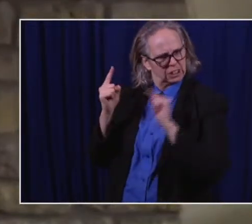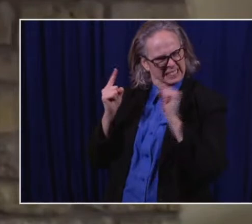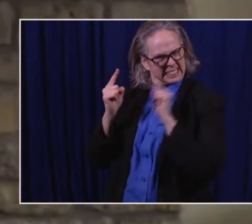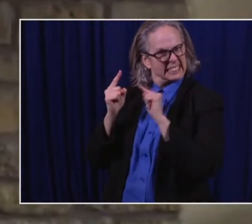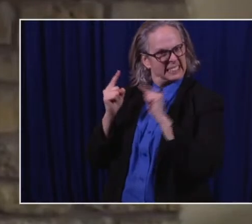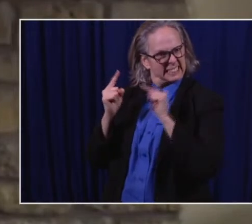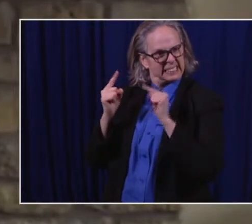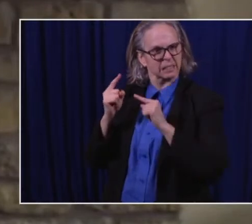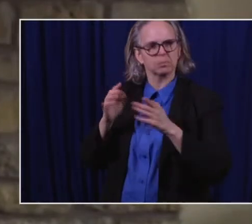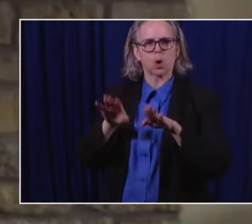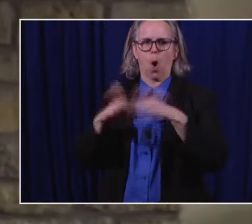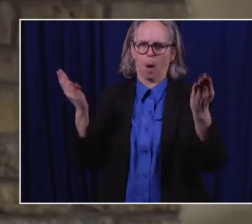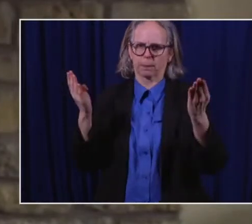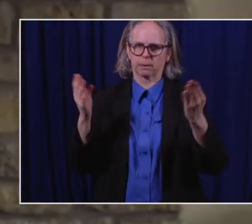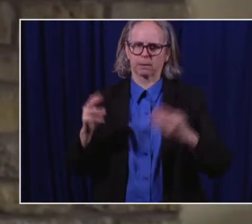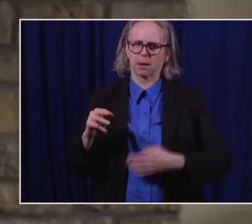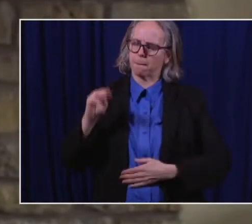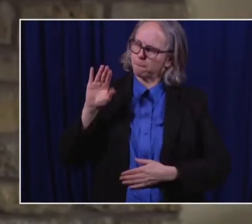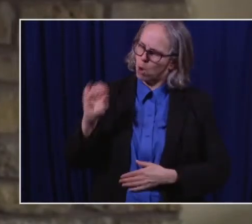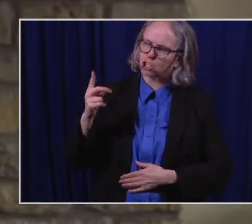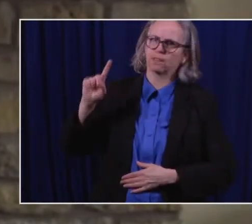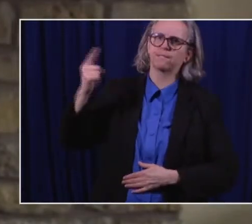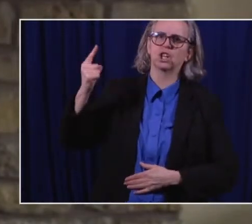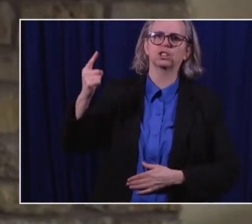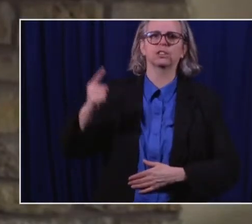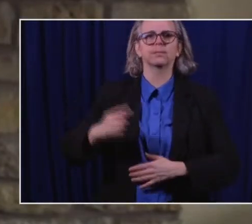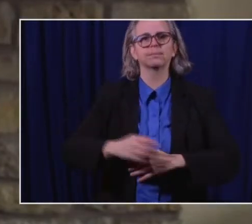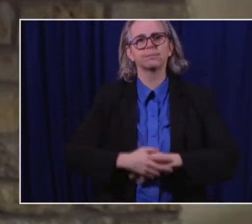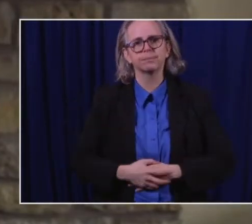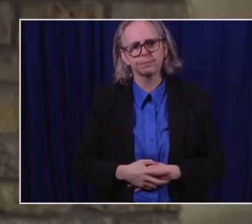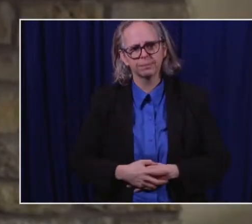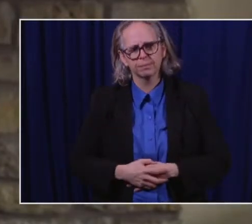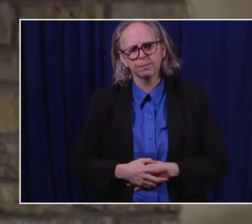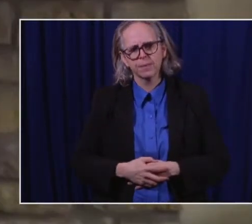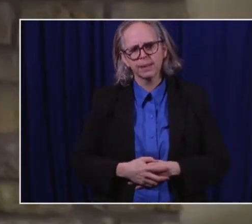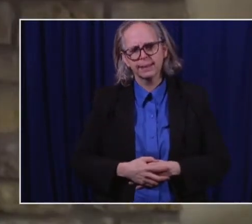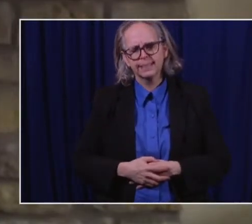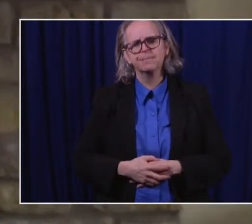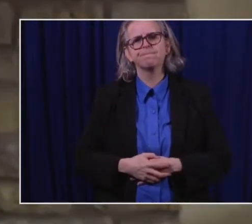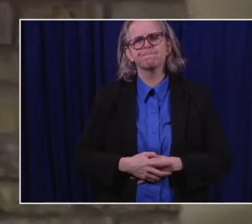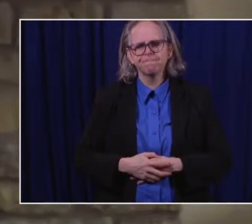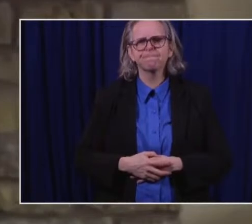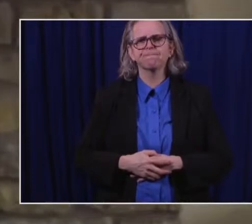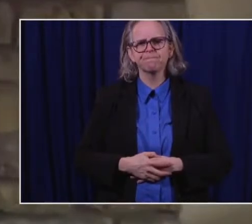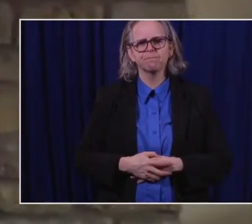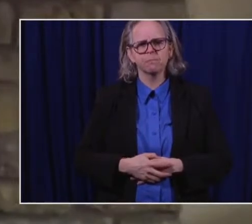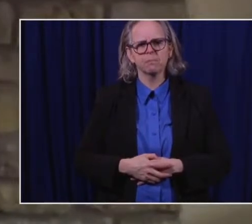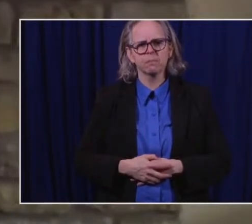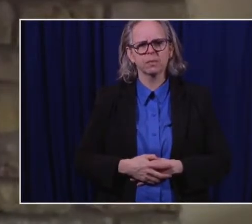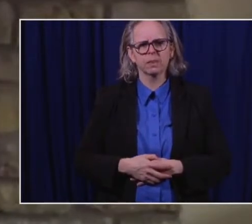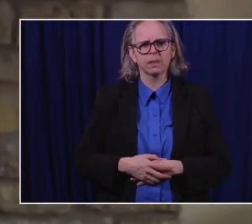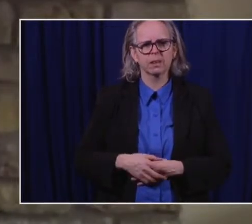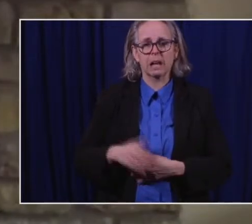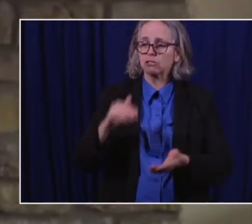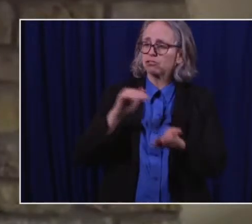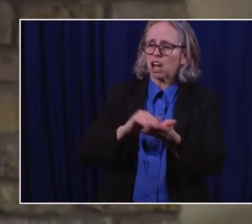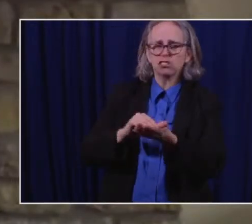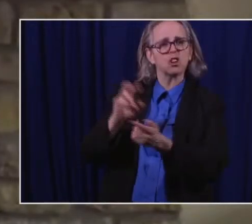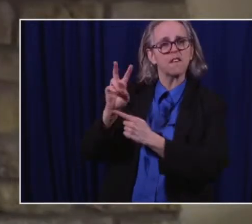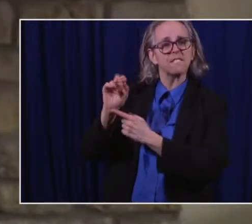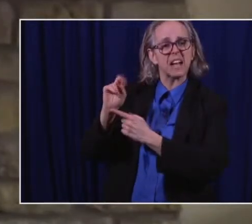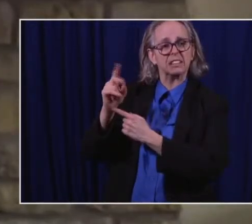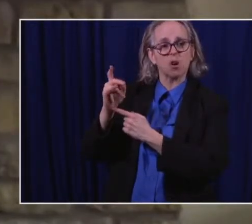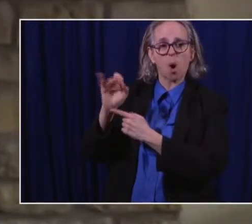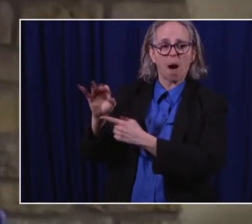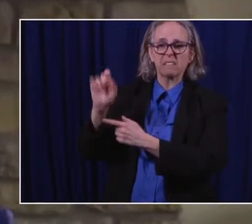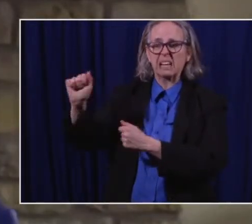that, we've talked about this before. Dr. Vanderhoff may have something to add to this, but we've learned so